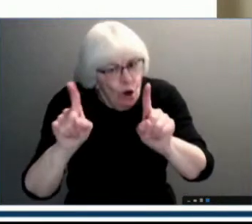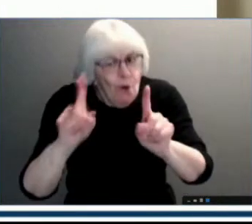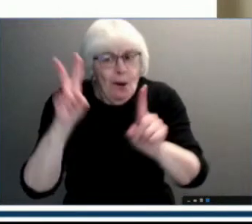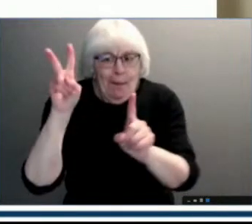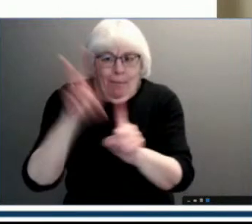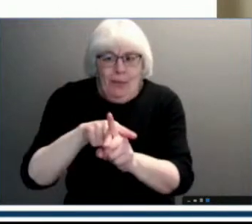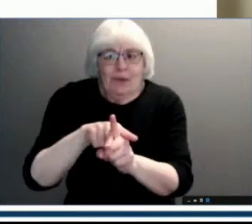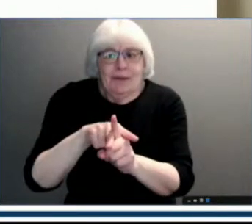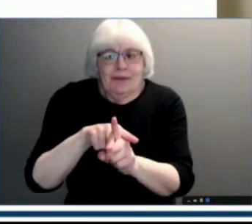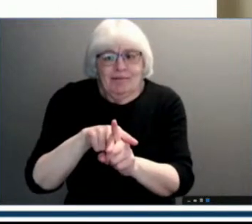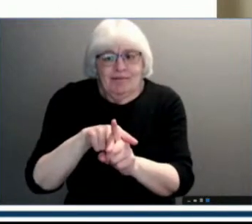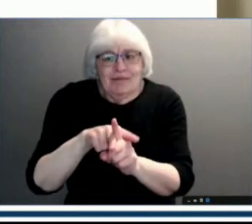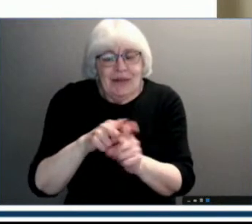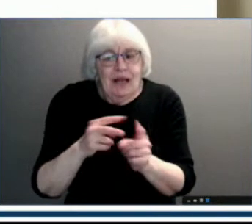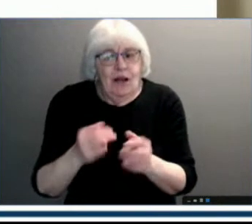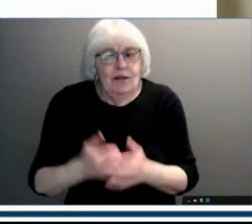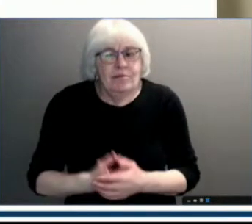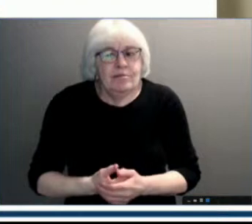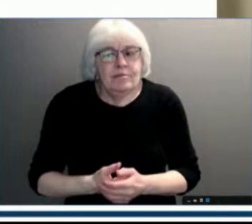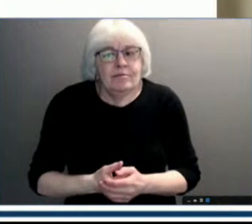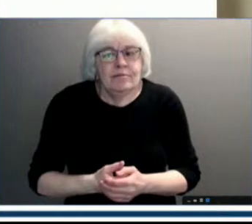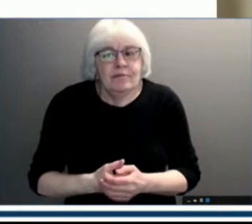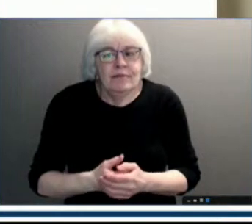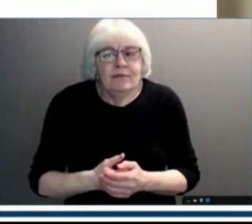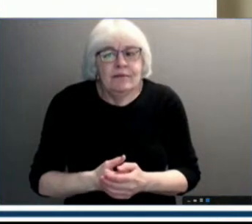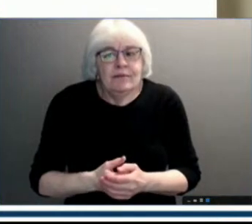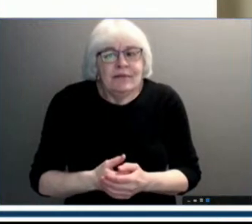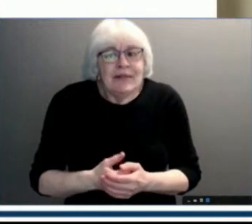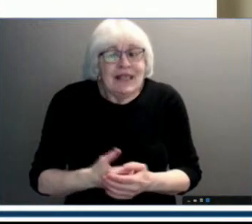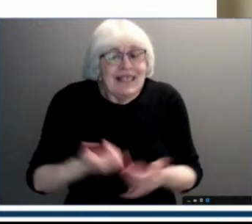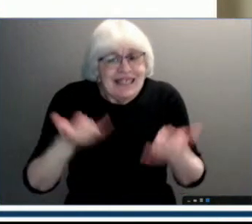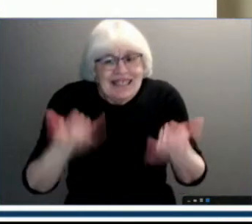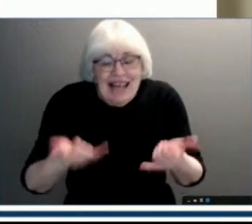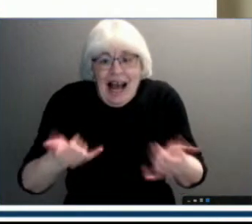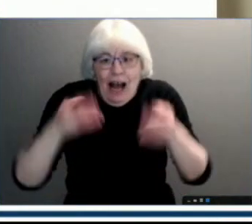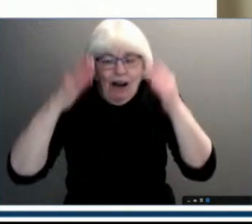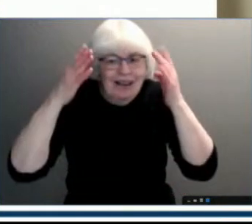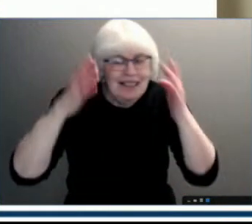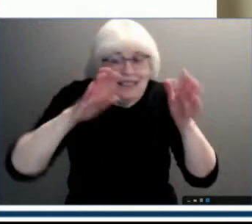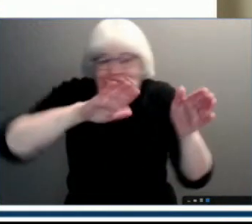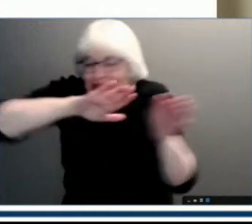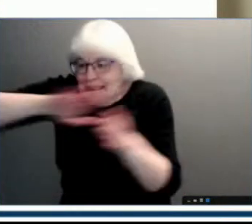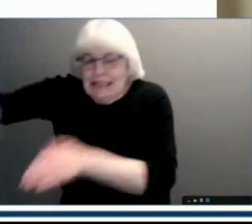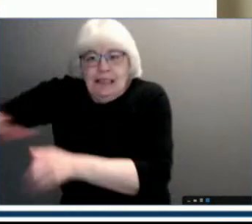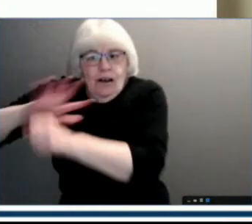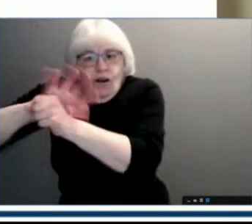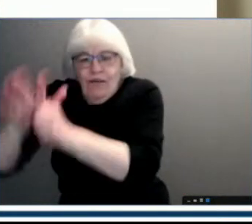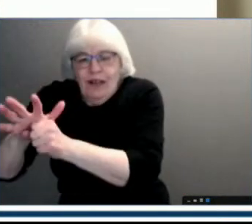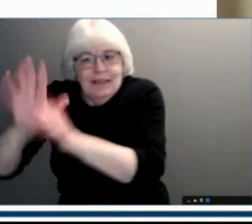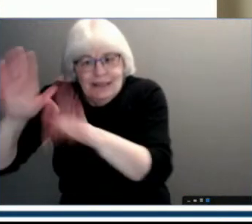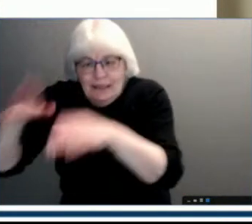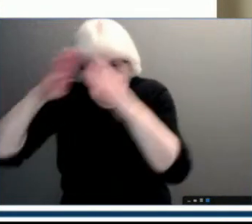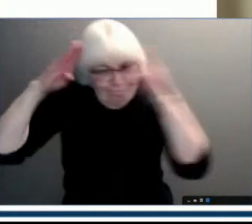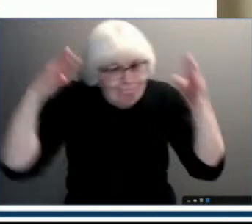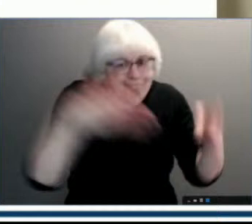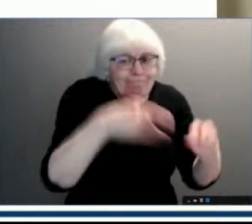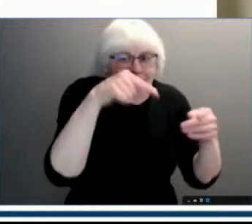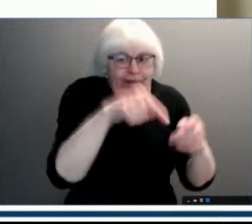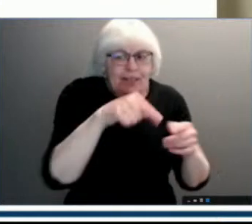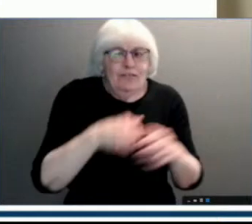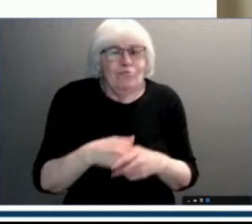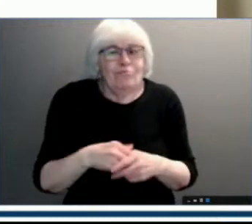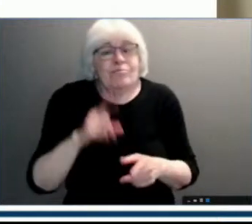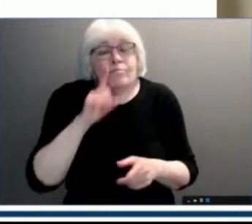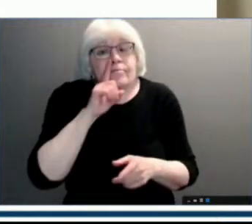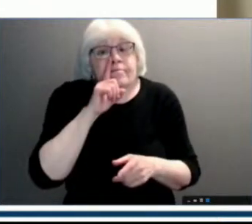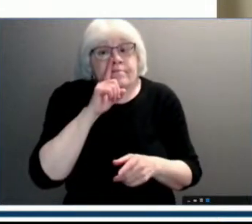another step in putting the pandemic behind us. A final note on testing. There have been a number of reasons for the changes